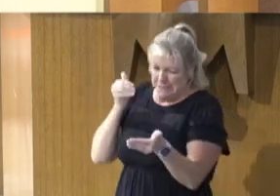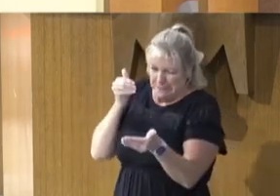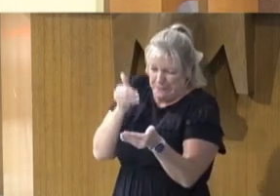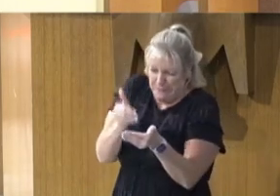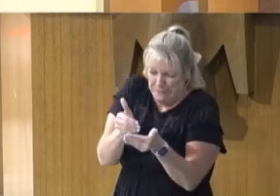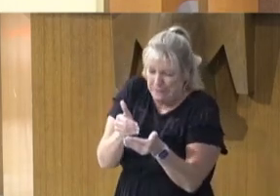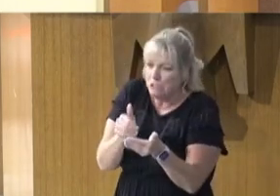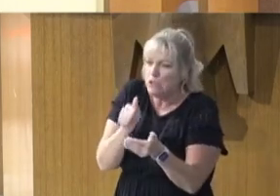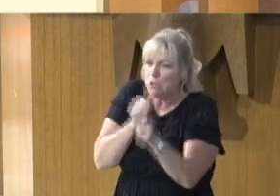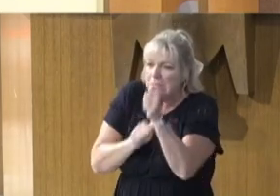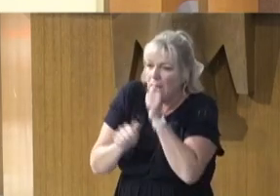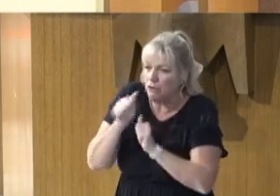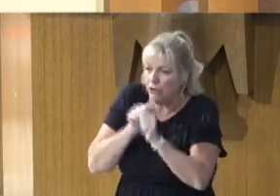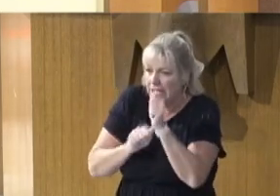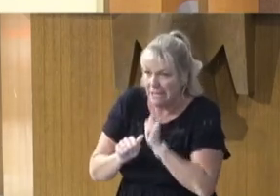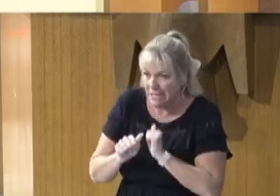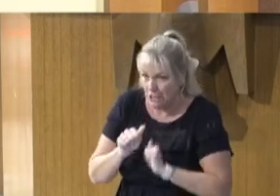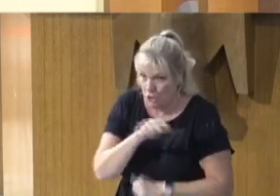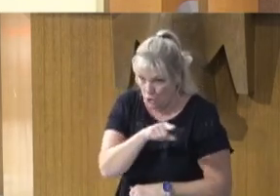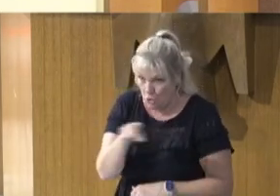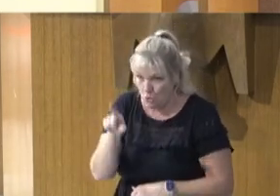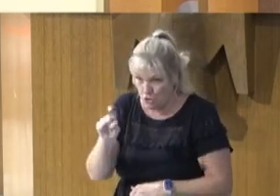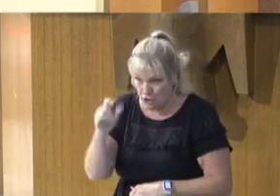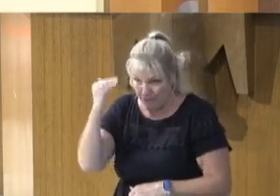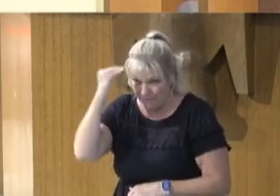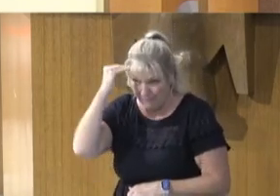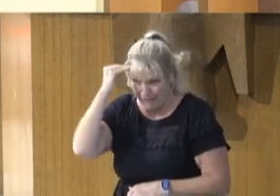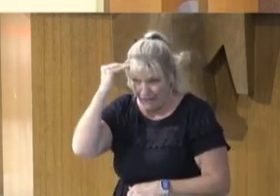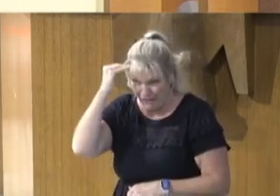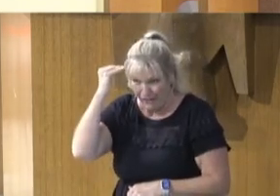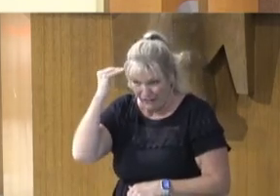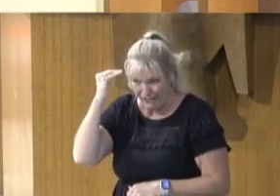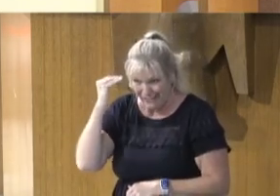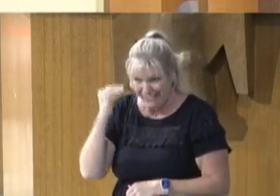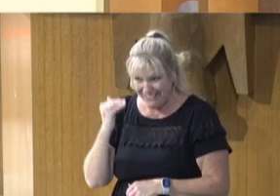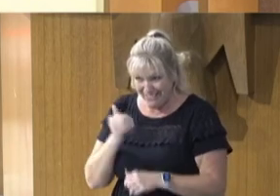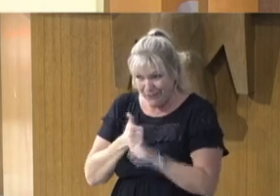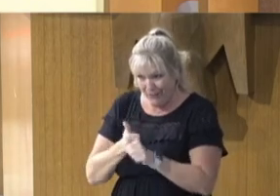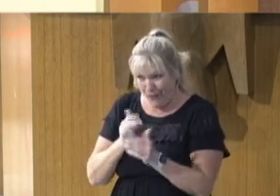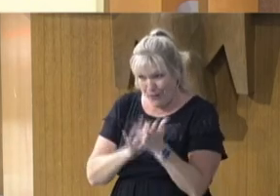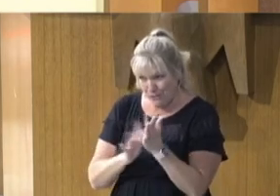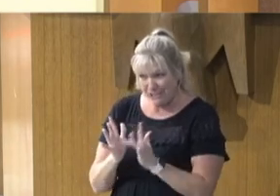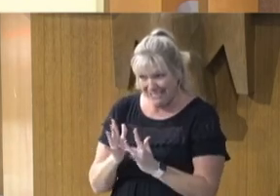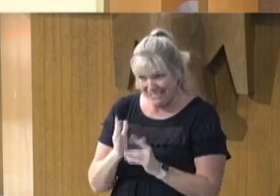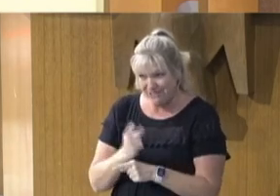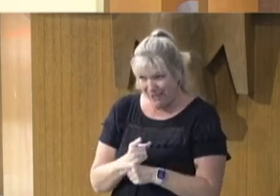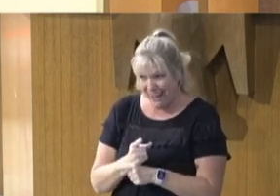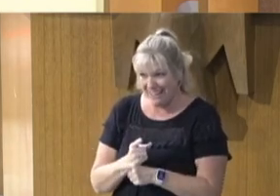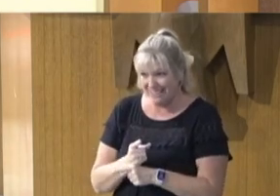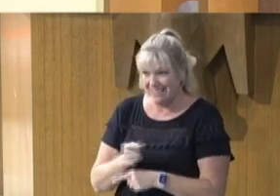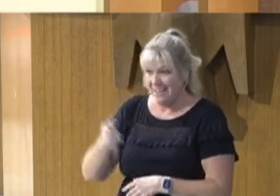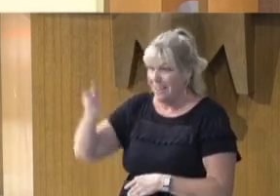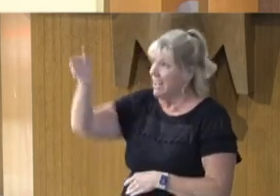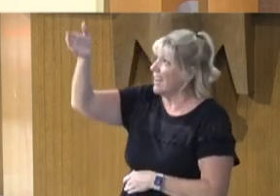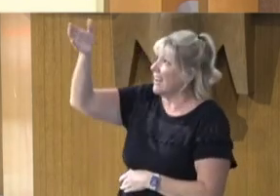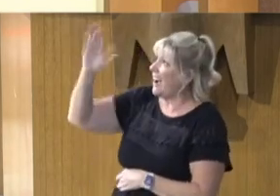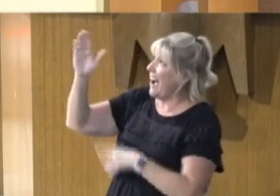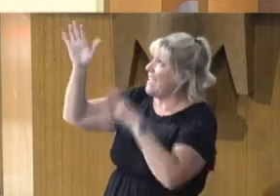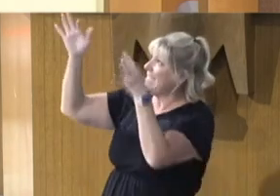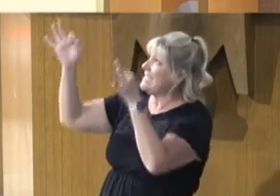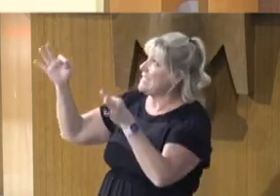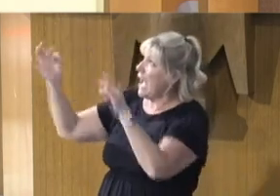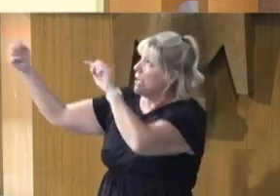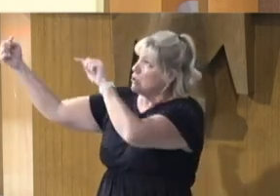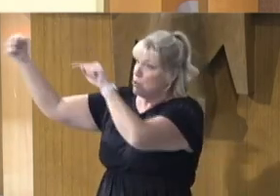very familiar to those of us who follow Jesus. For God's decision to become human is